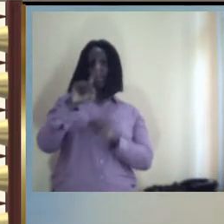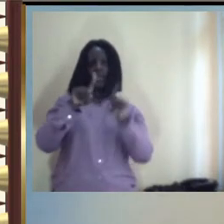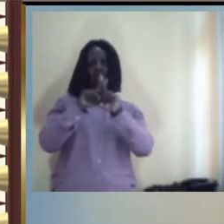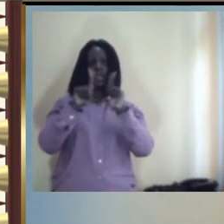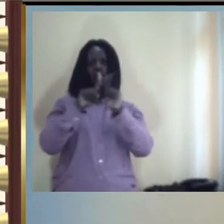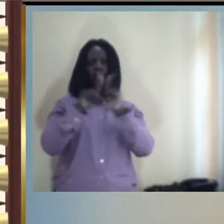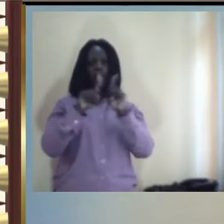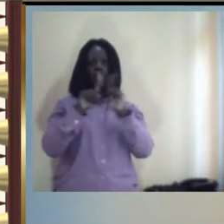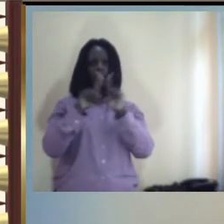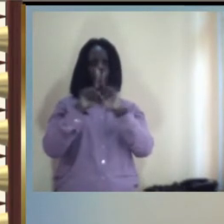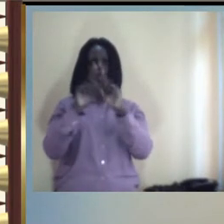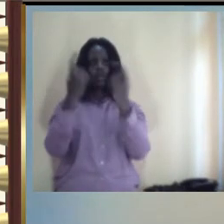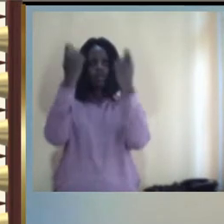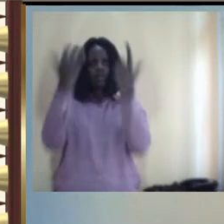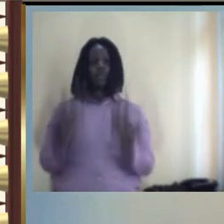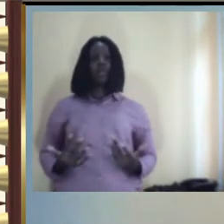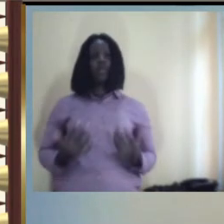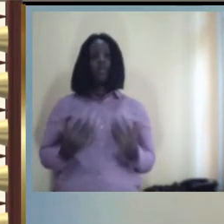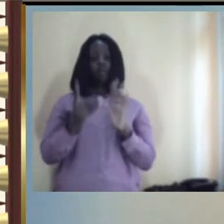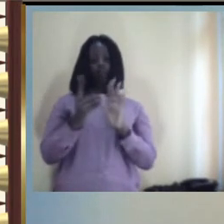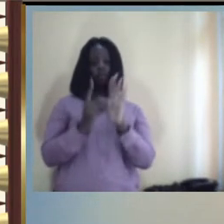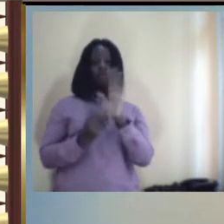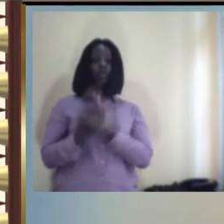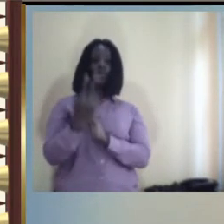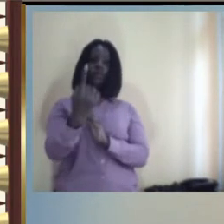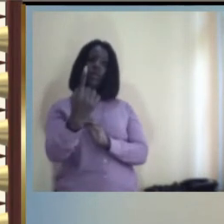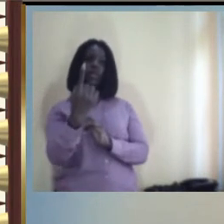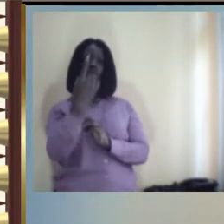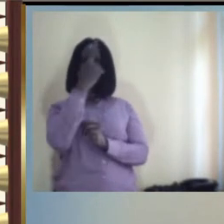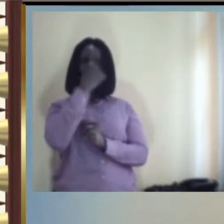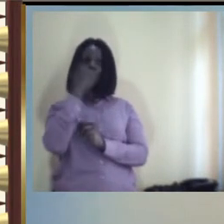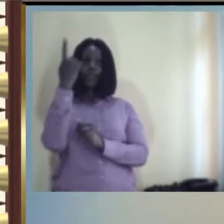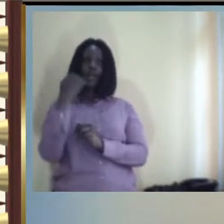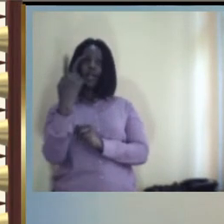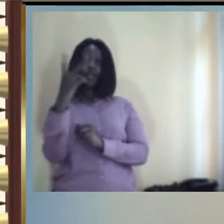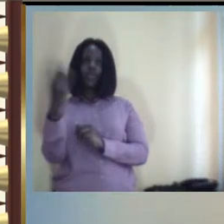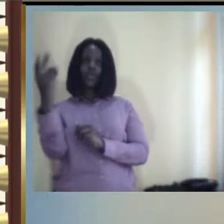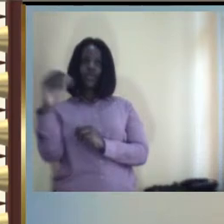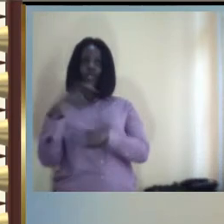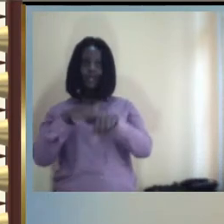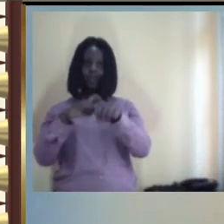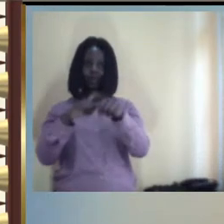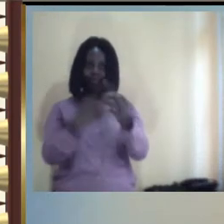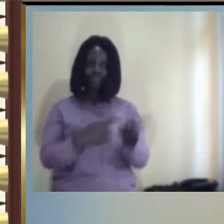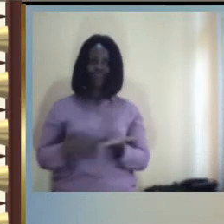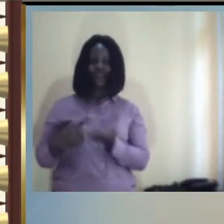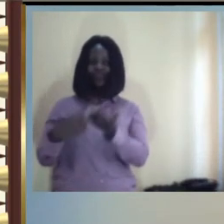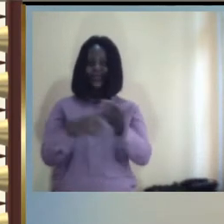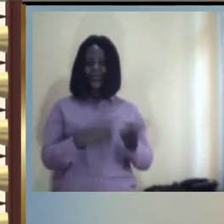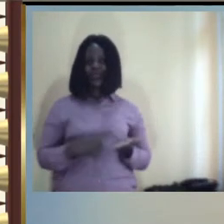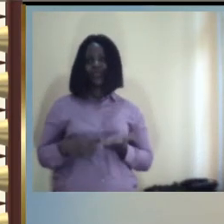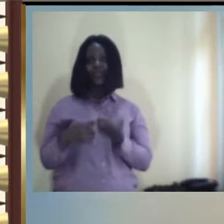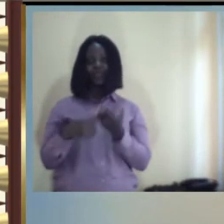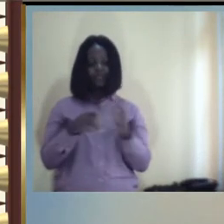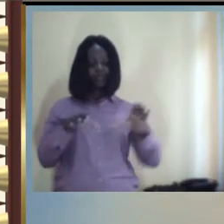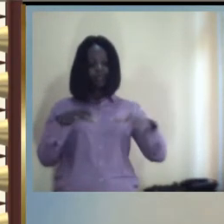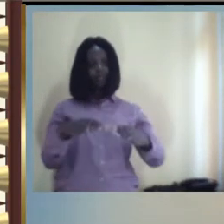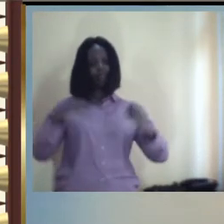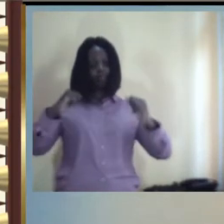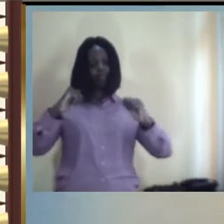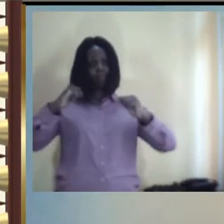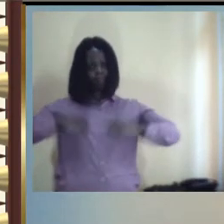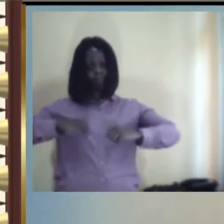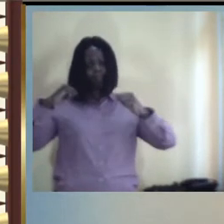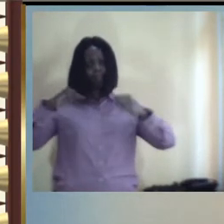was tabled on the 21st of April 2020. After deliberations, the committee resolved to accept the budget and